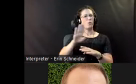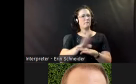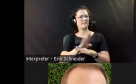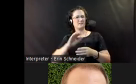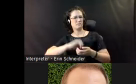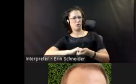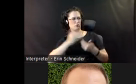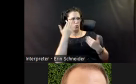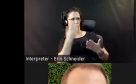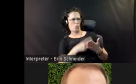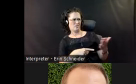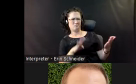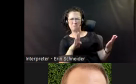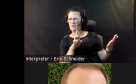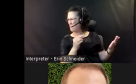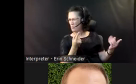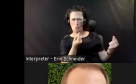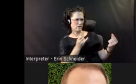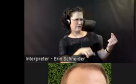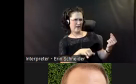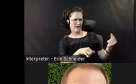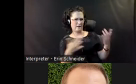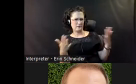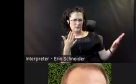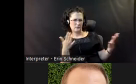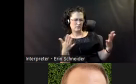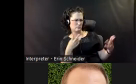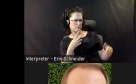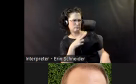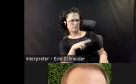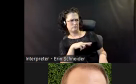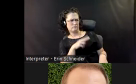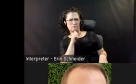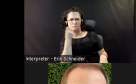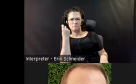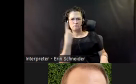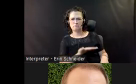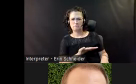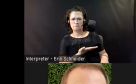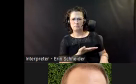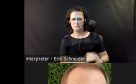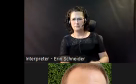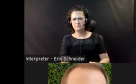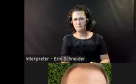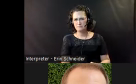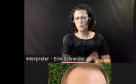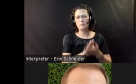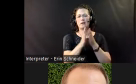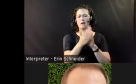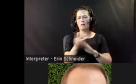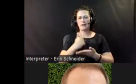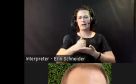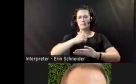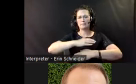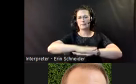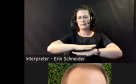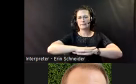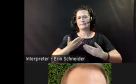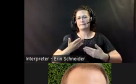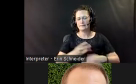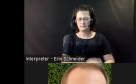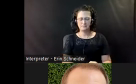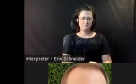and what you're supposed to do. So they look at you as basically an extension of the service desk. So what we're going to do now is transition away